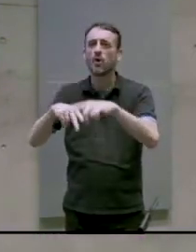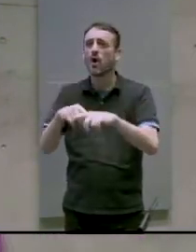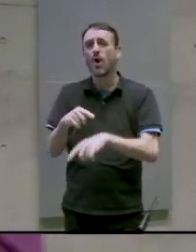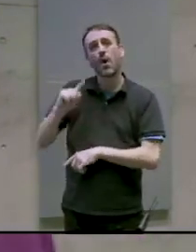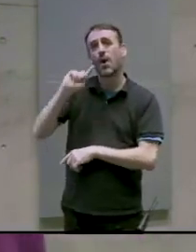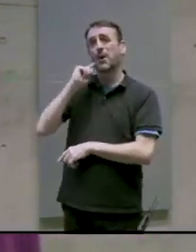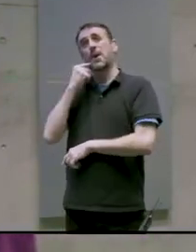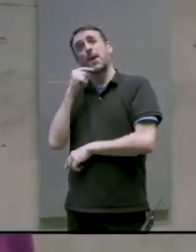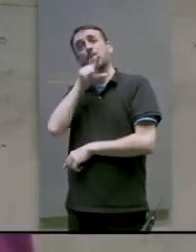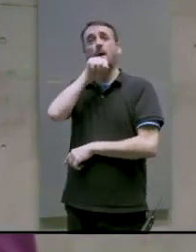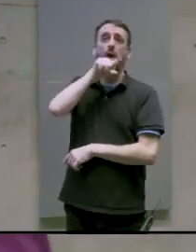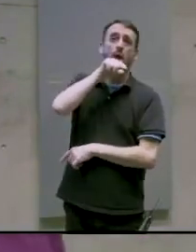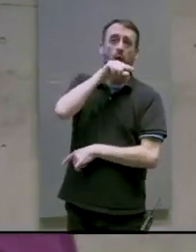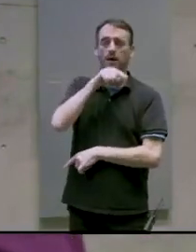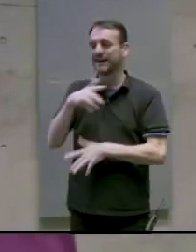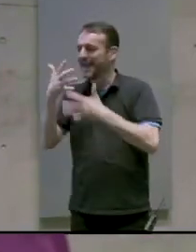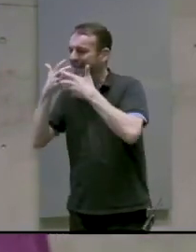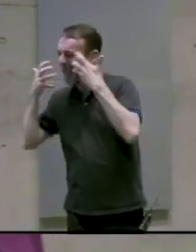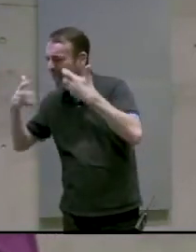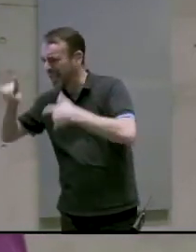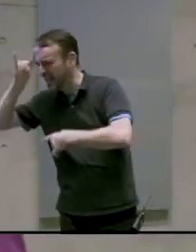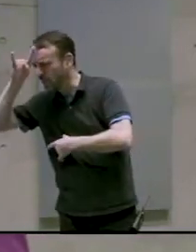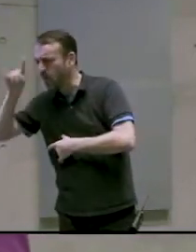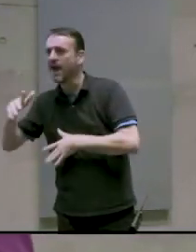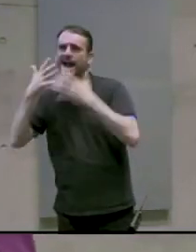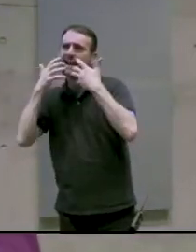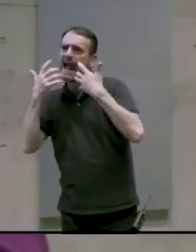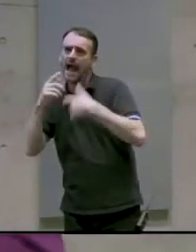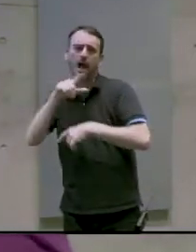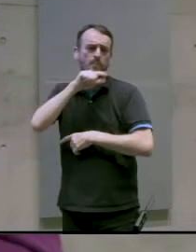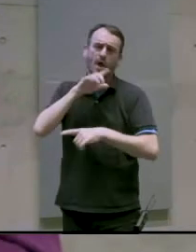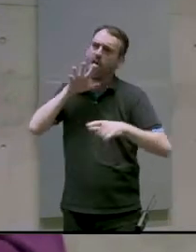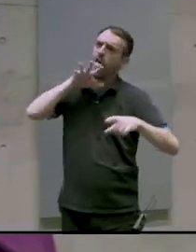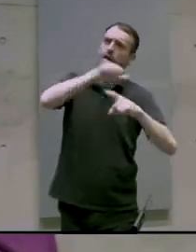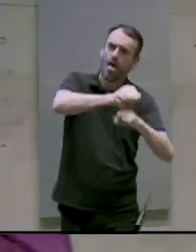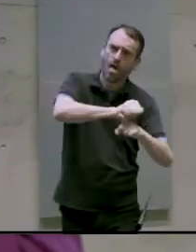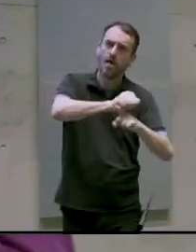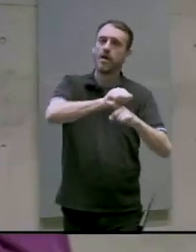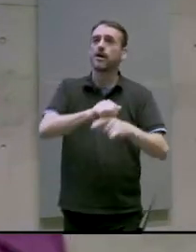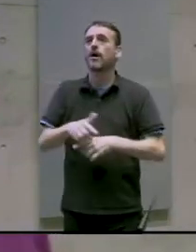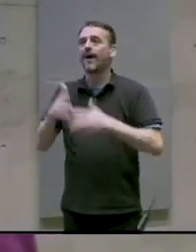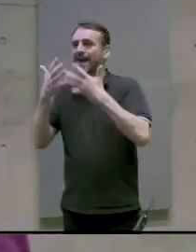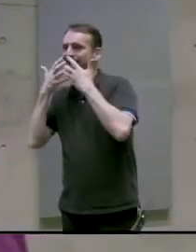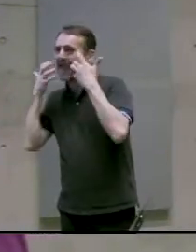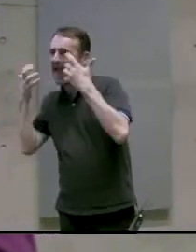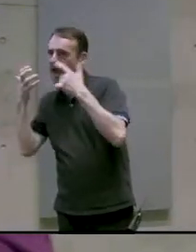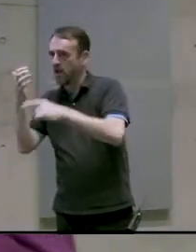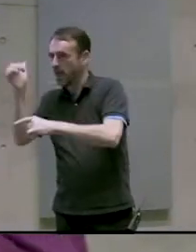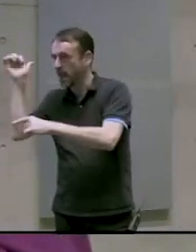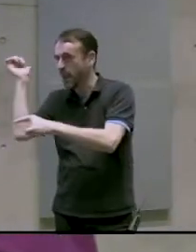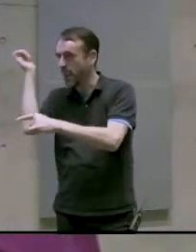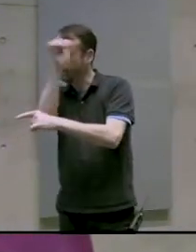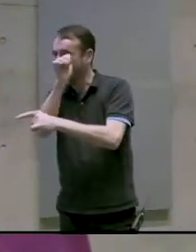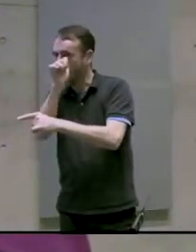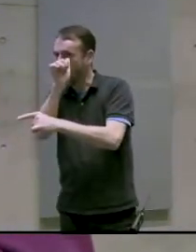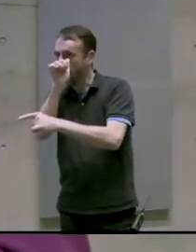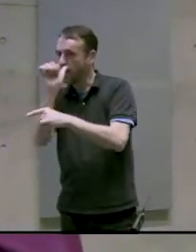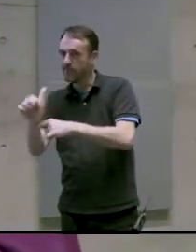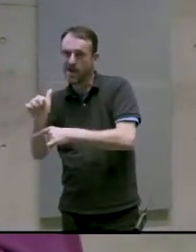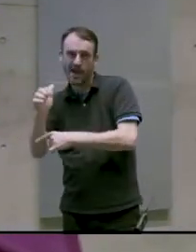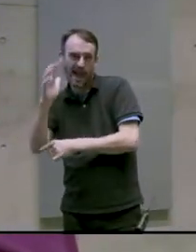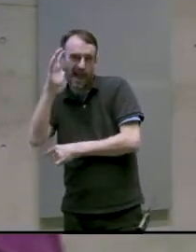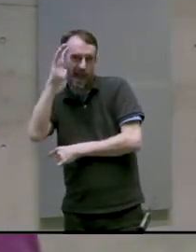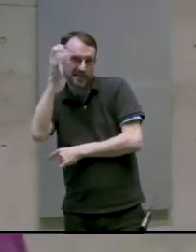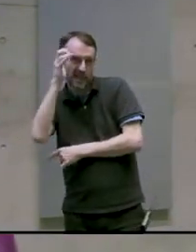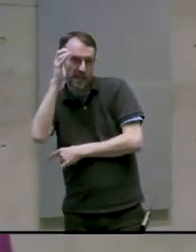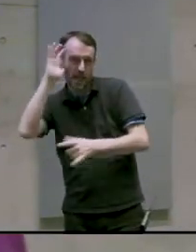bird, vicious little cat will kill bird no matter what, cat will be very, very clever, but accidentally will